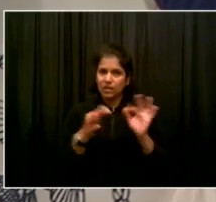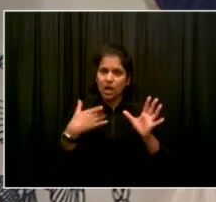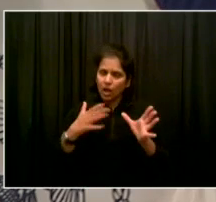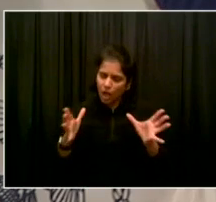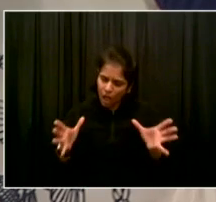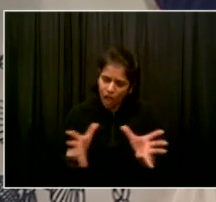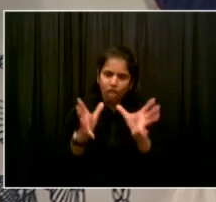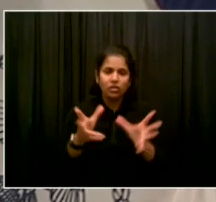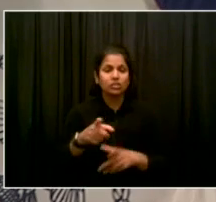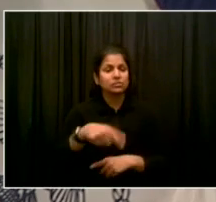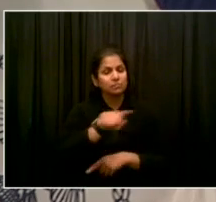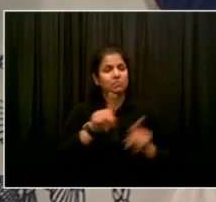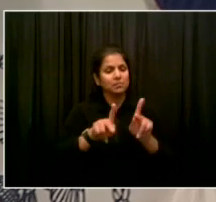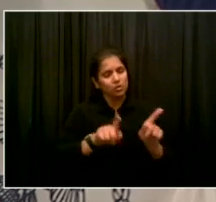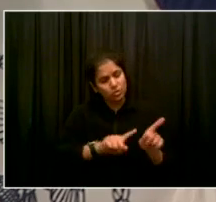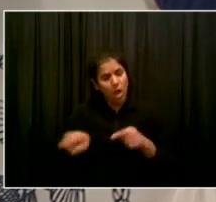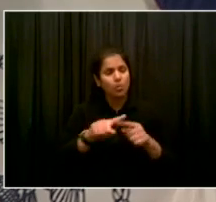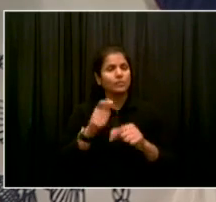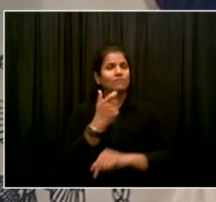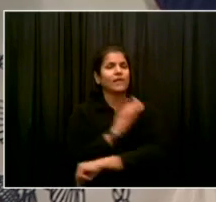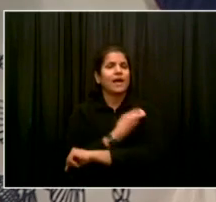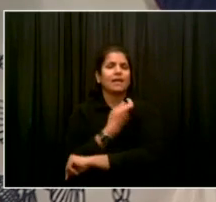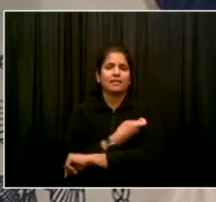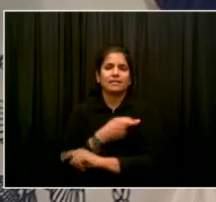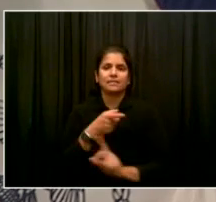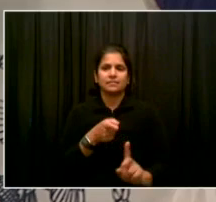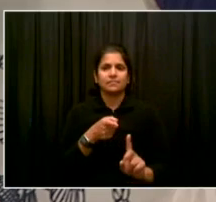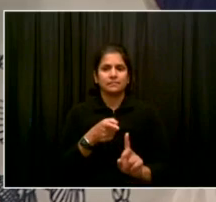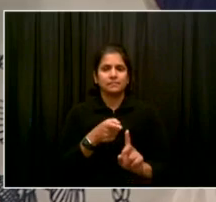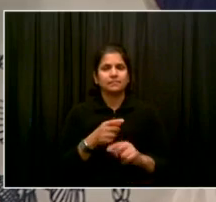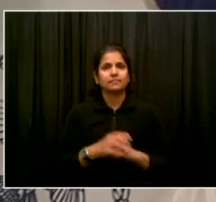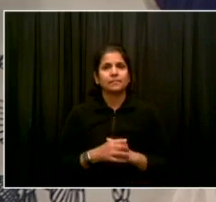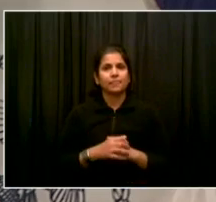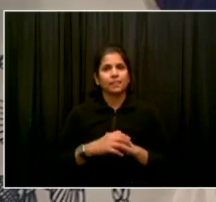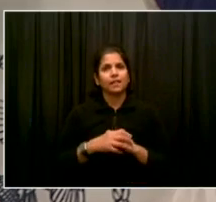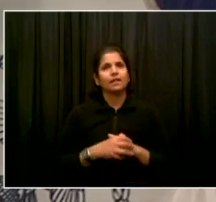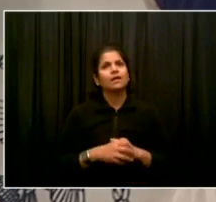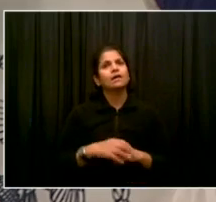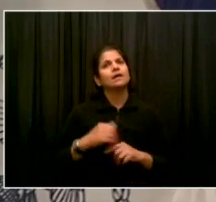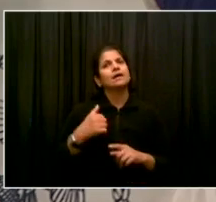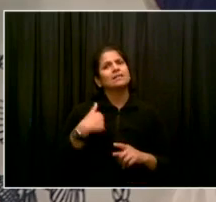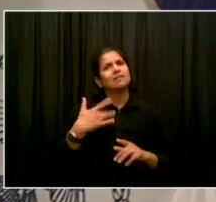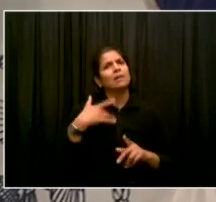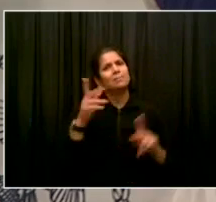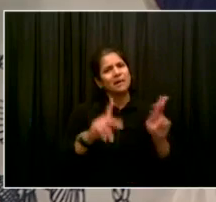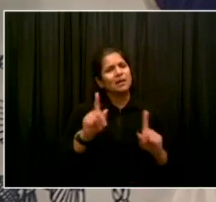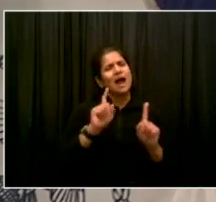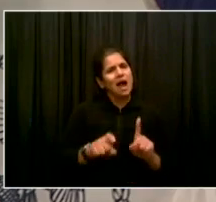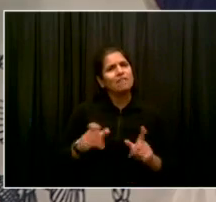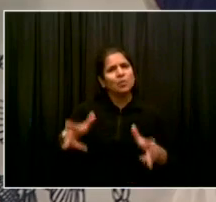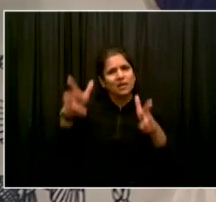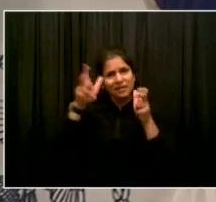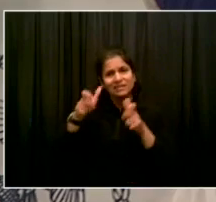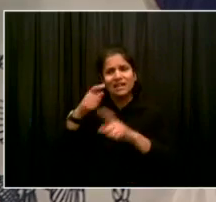provides against Omicron. And I just think people need to hear that again. So I'm going to go back to him in 1 second. But on this point you raise,